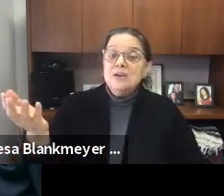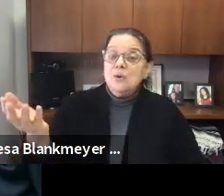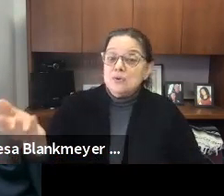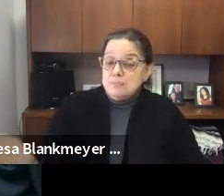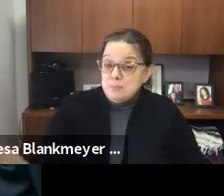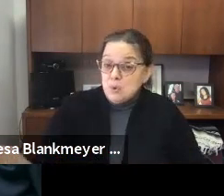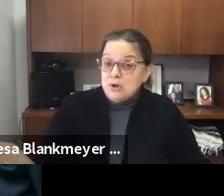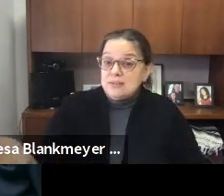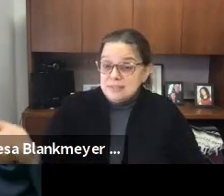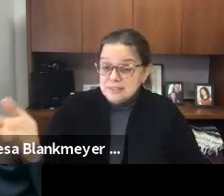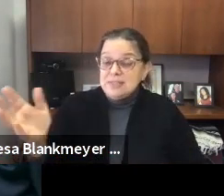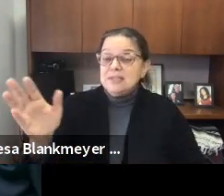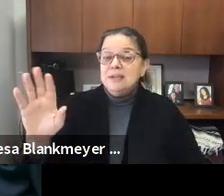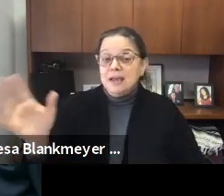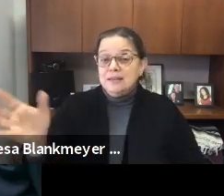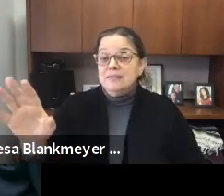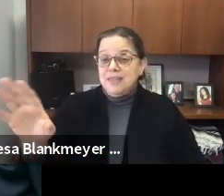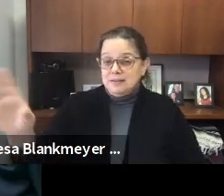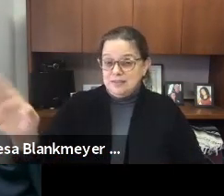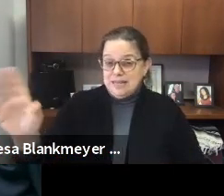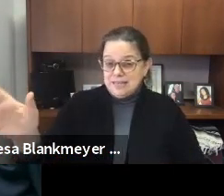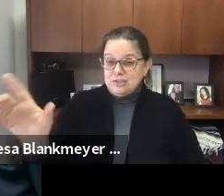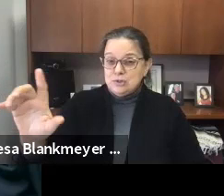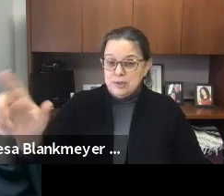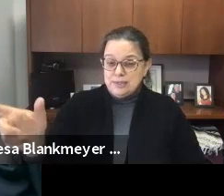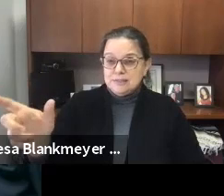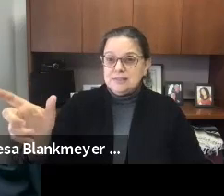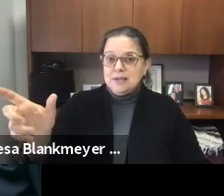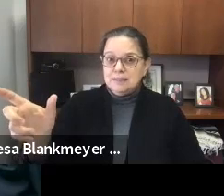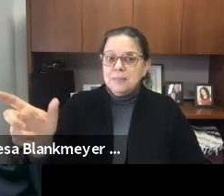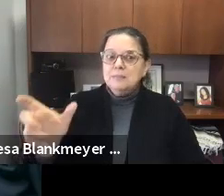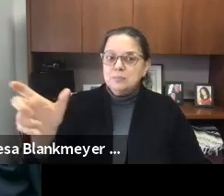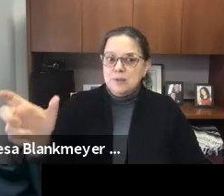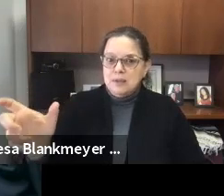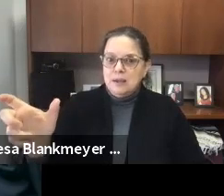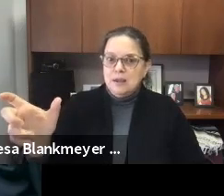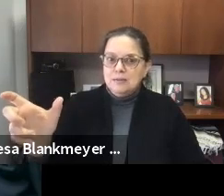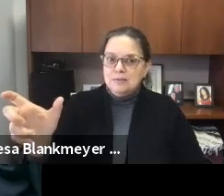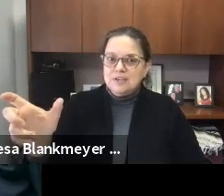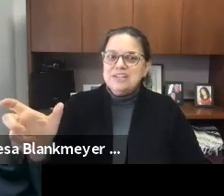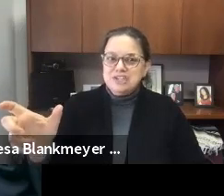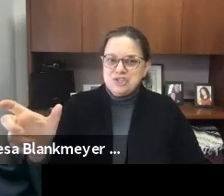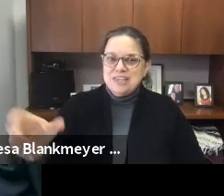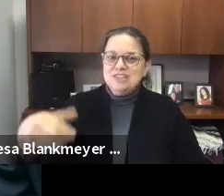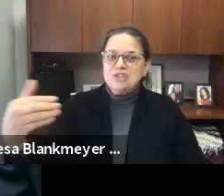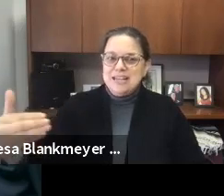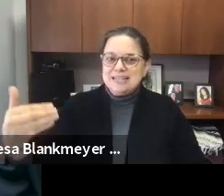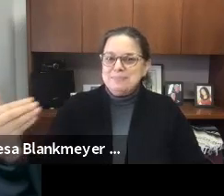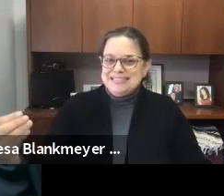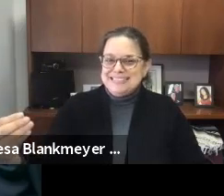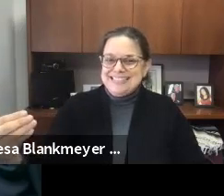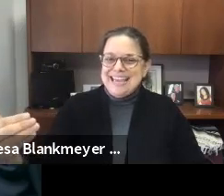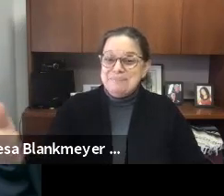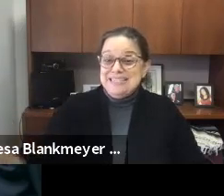gay, or to be born autistic, and that the last two is on the condition that a